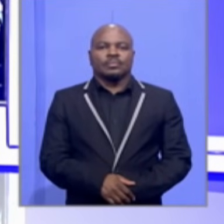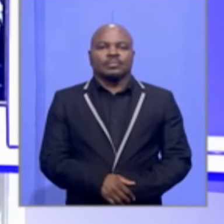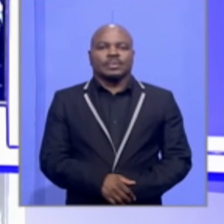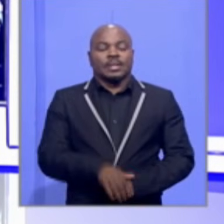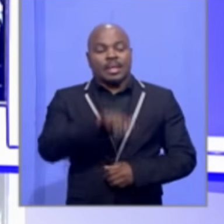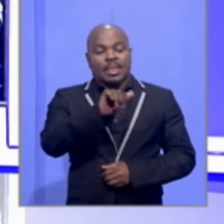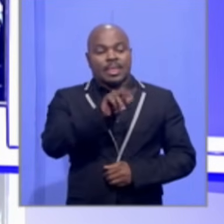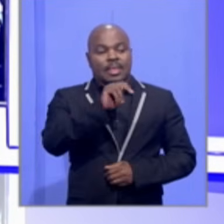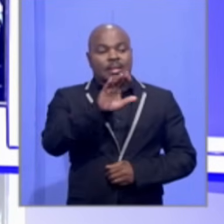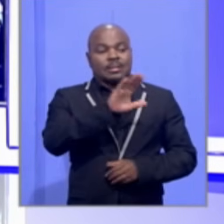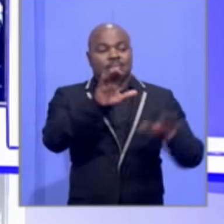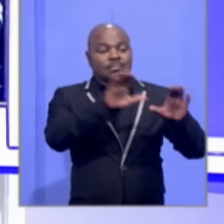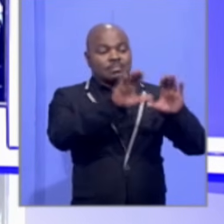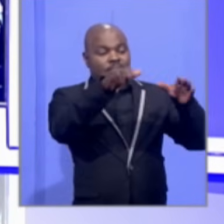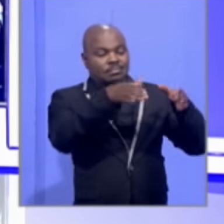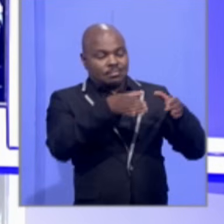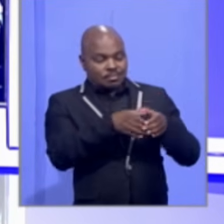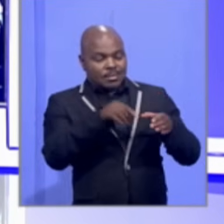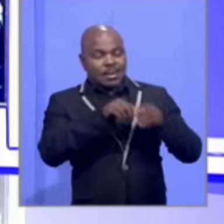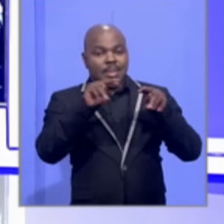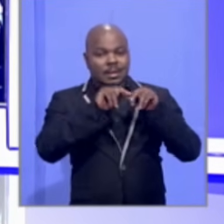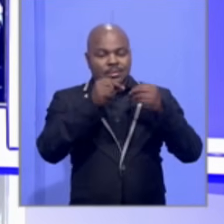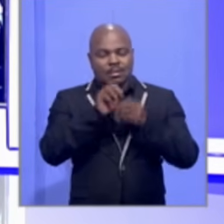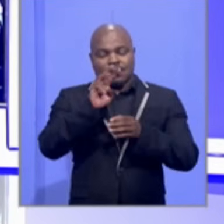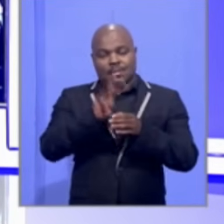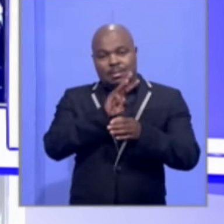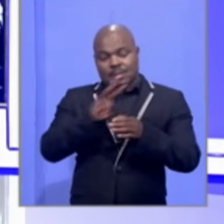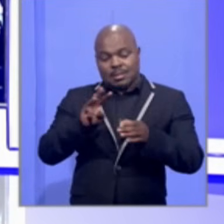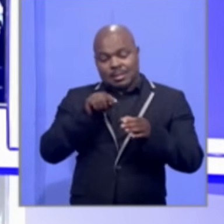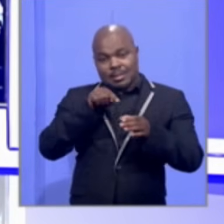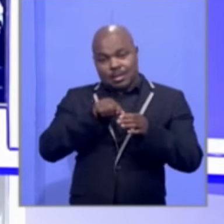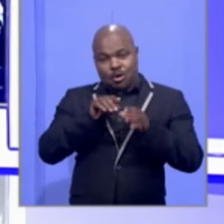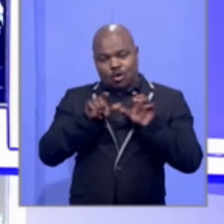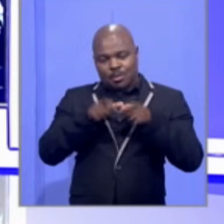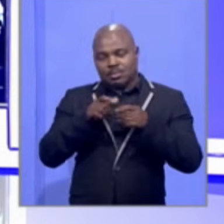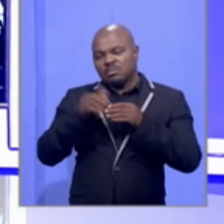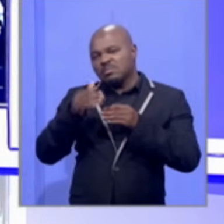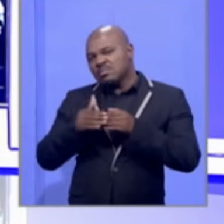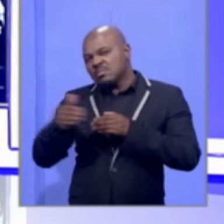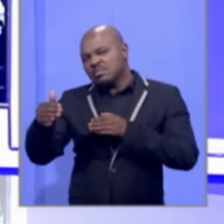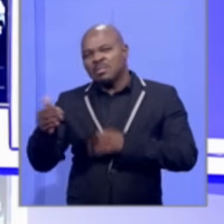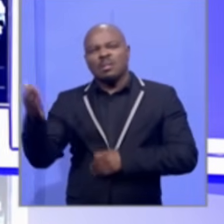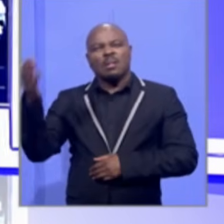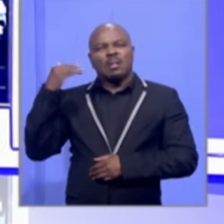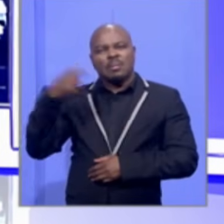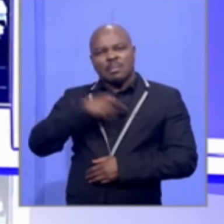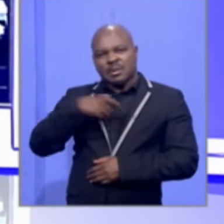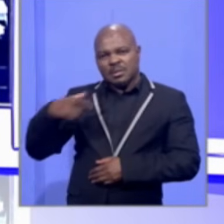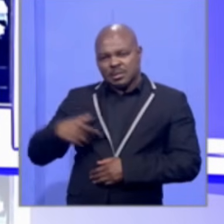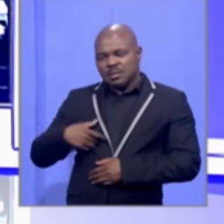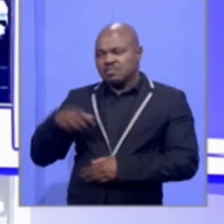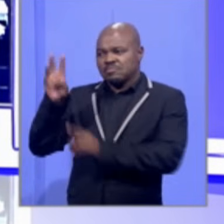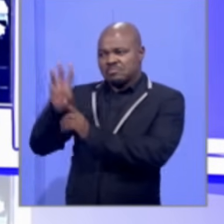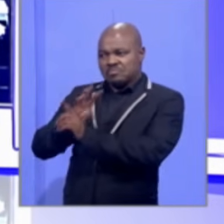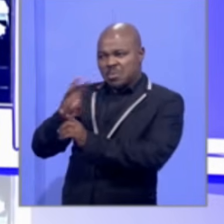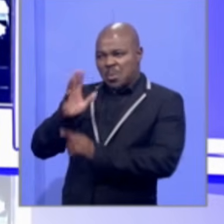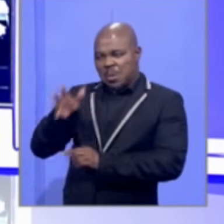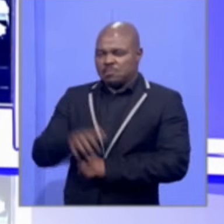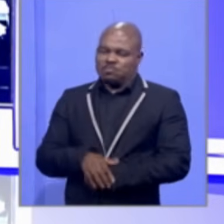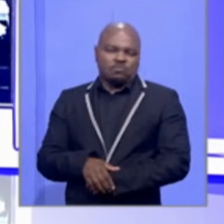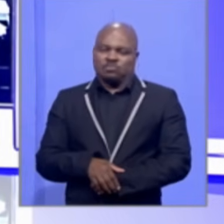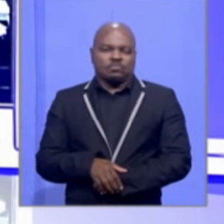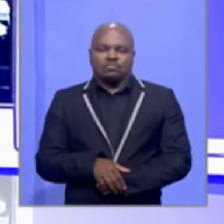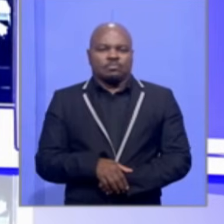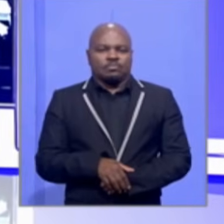ANC ha ya lebella hore komiti ya yona ya naha ya kgalemo e leng NDC e be le mehato ya kgalemo kgahlano le mo presidente wa yona wa mehleng e leng Jacob